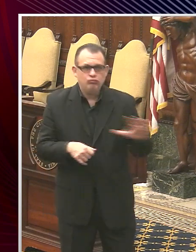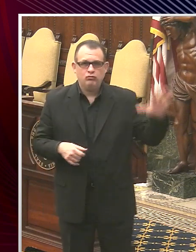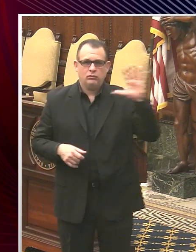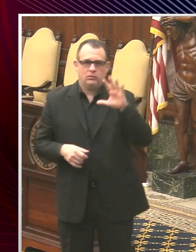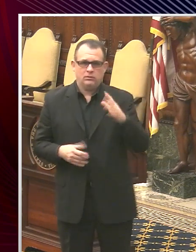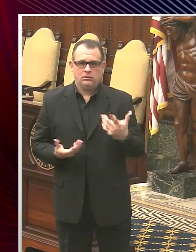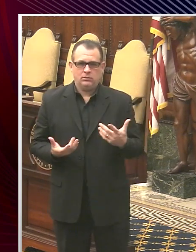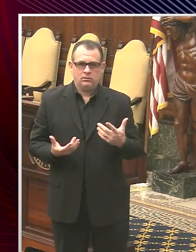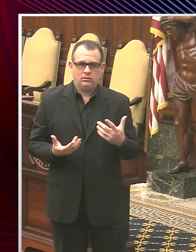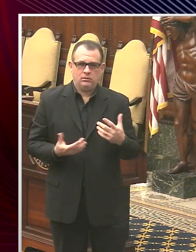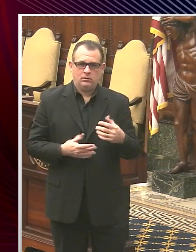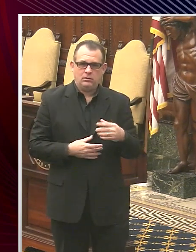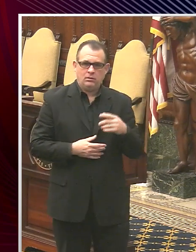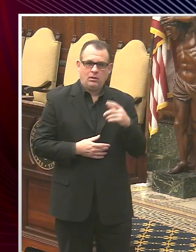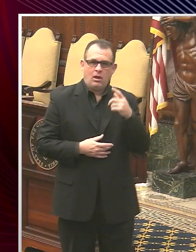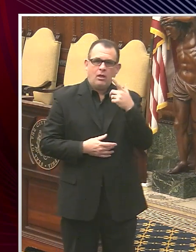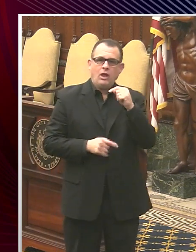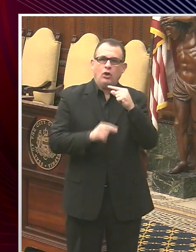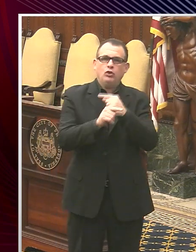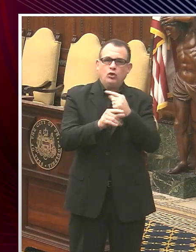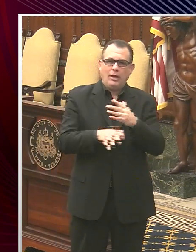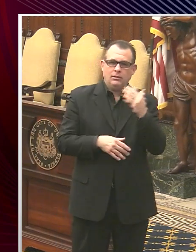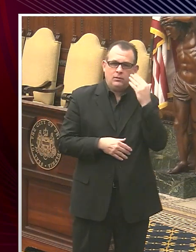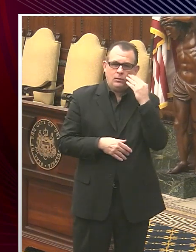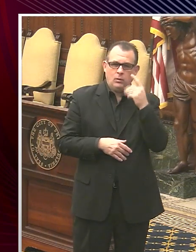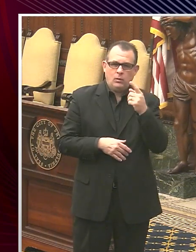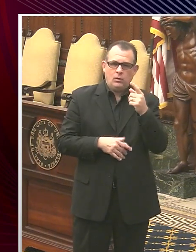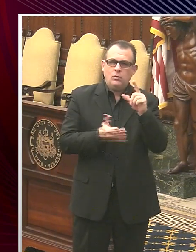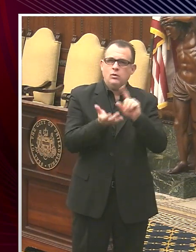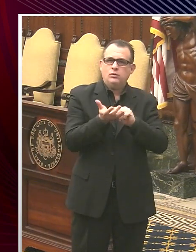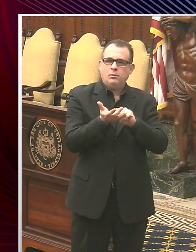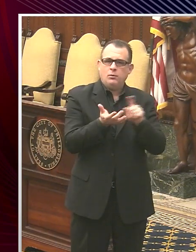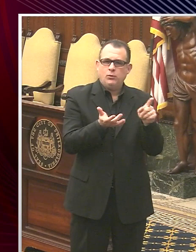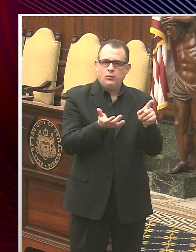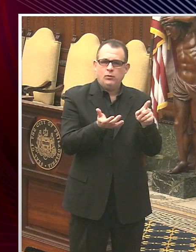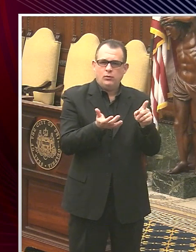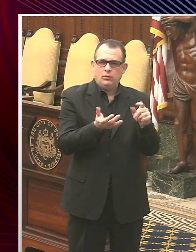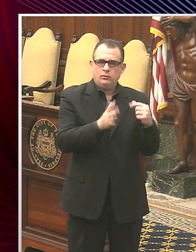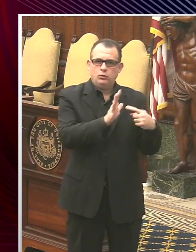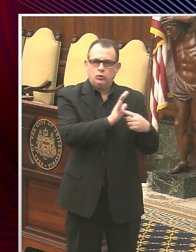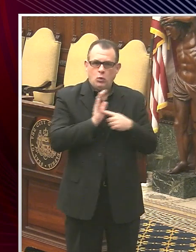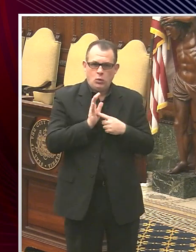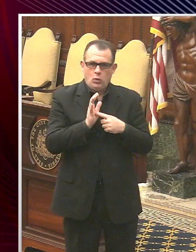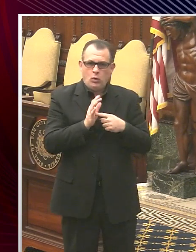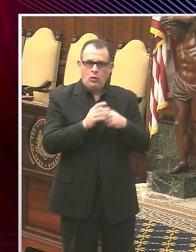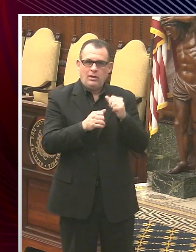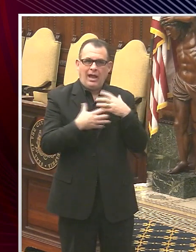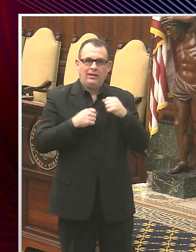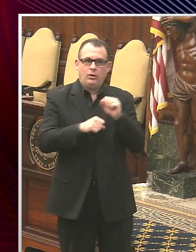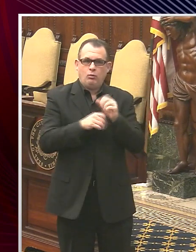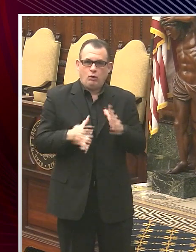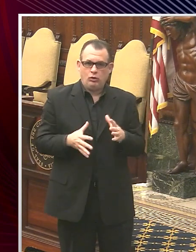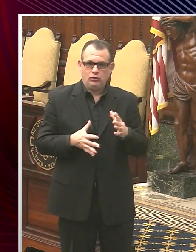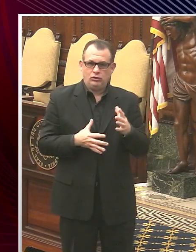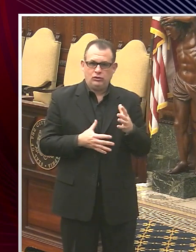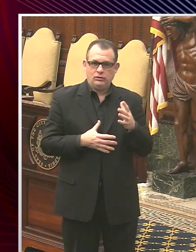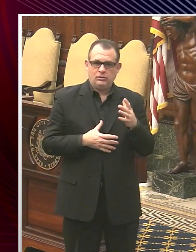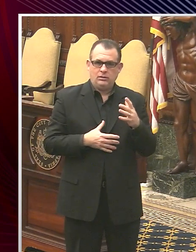published by The Guardian newspaper about it, specifically talking about healthcare workers, minority healthcare